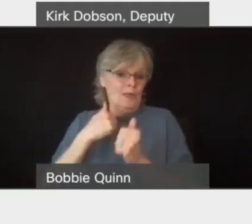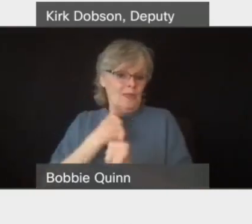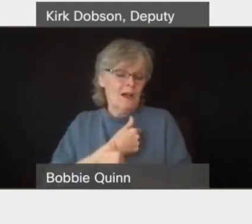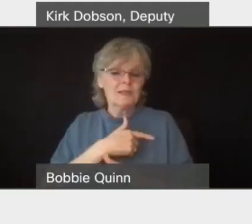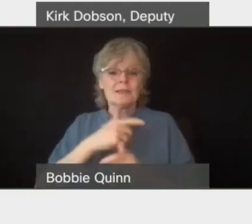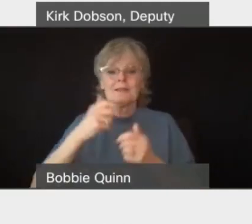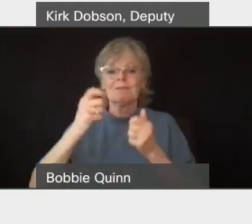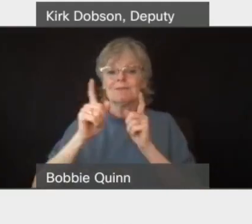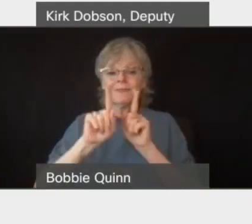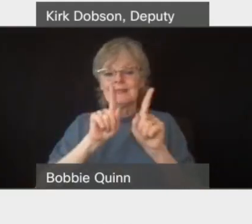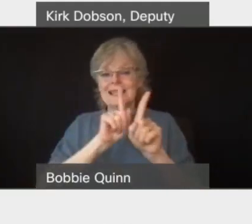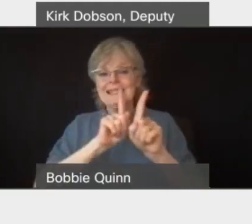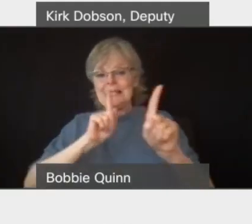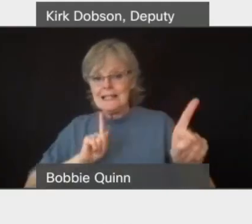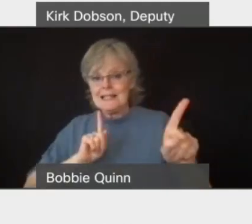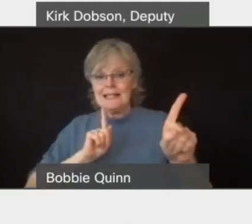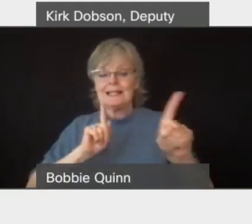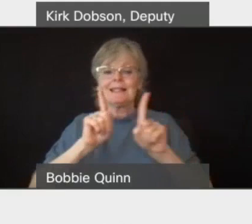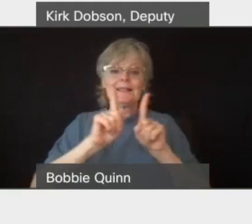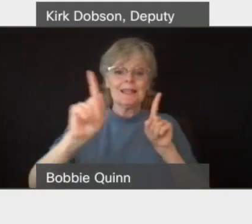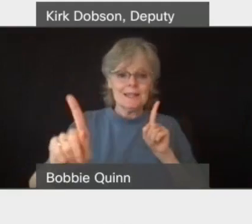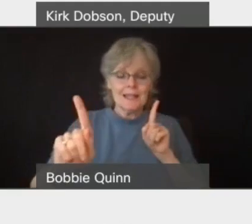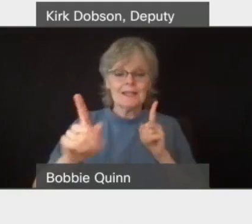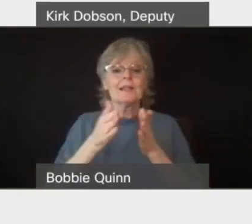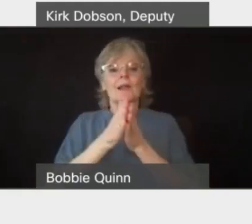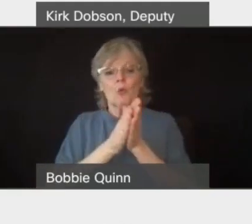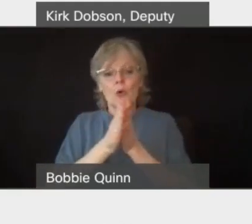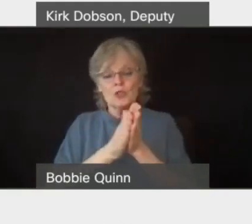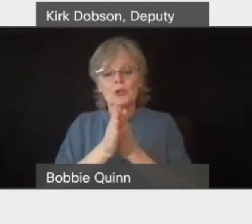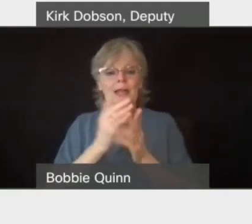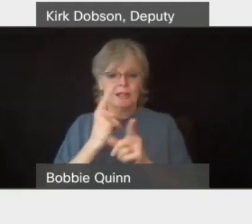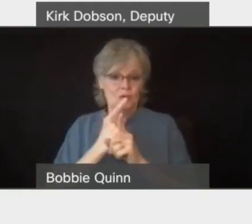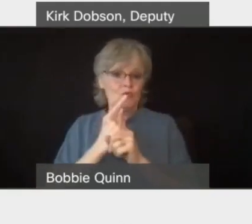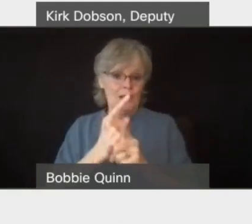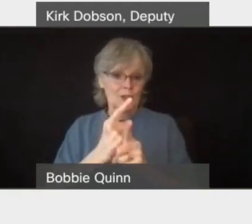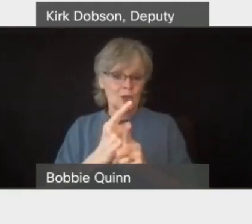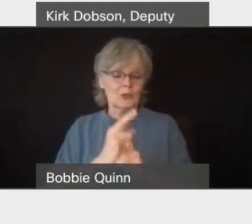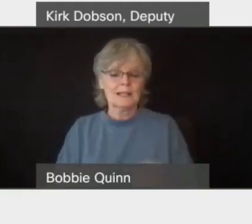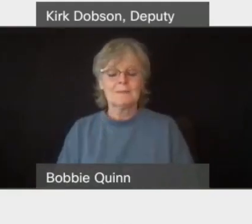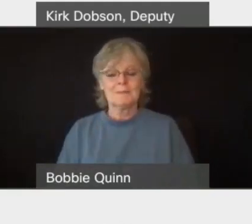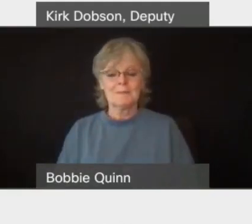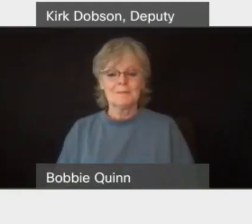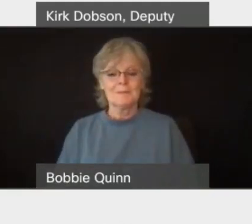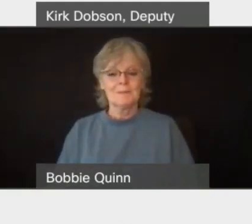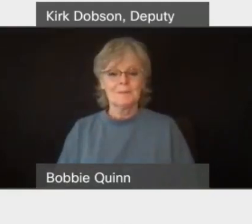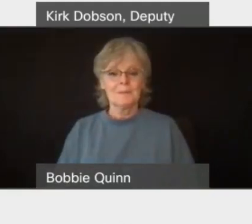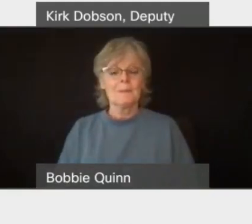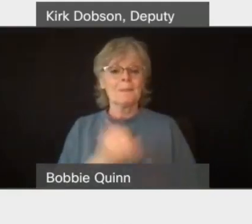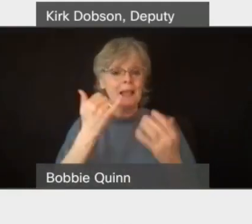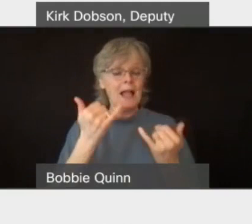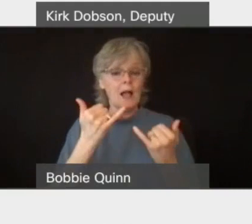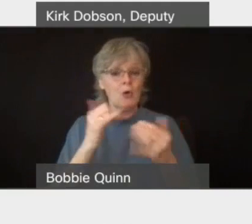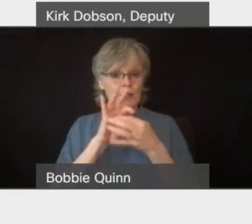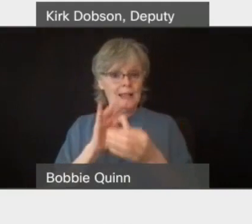safe distance from people, and that we are washing our hands regularly. In terms of